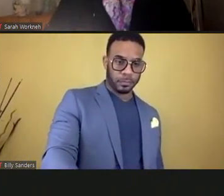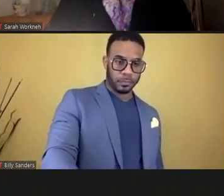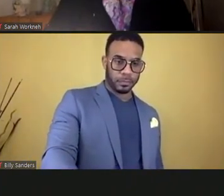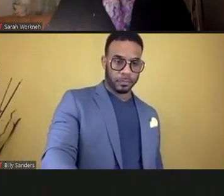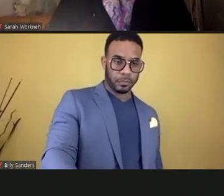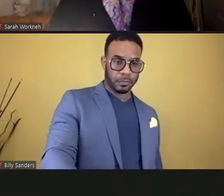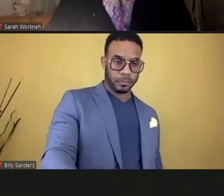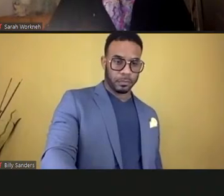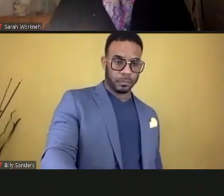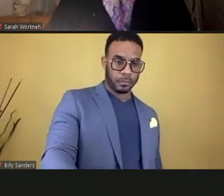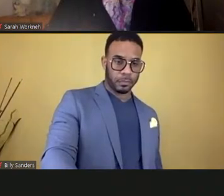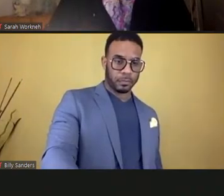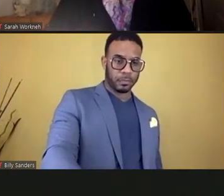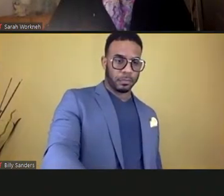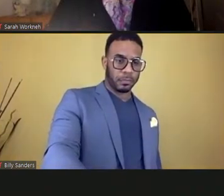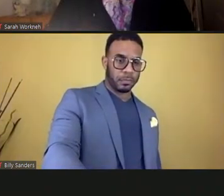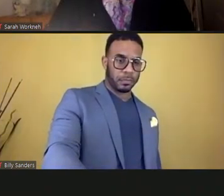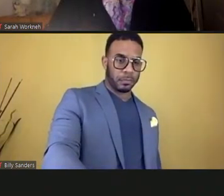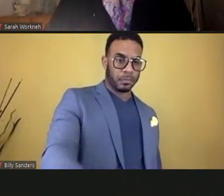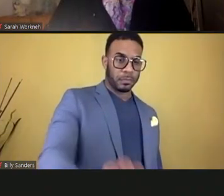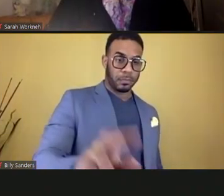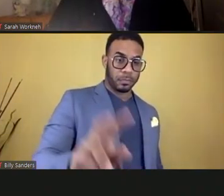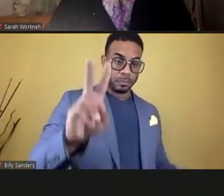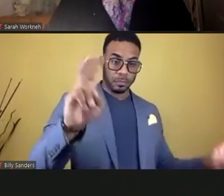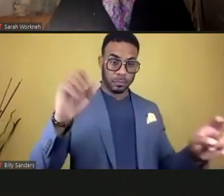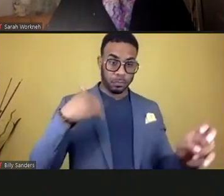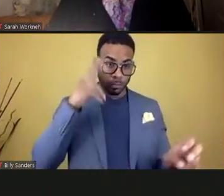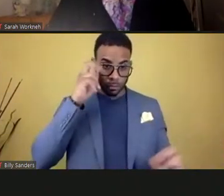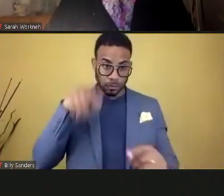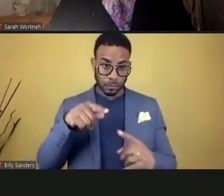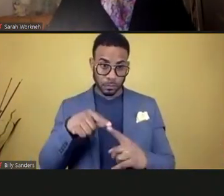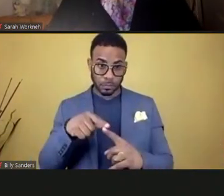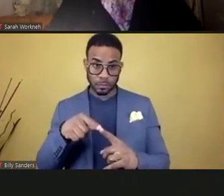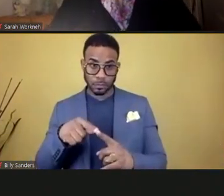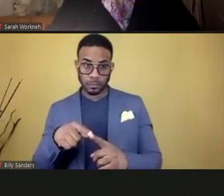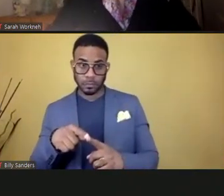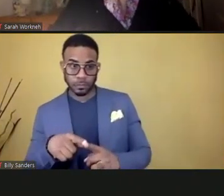Mm-hmm. So there's a theme I'm hearing around